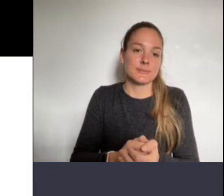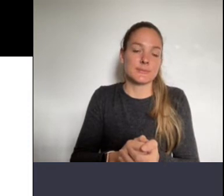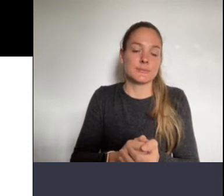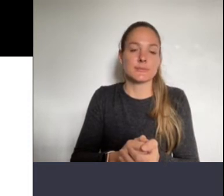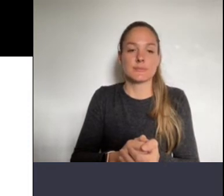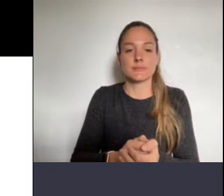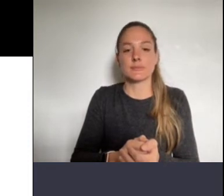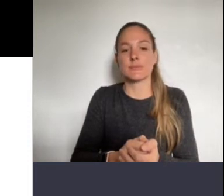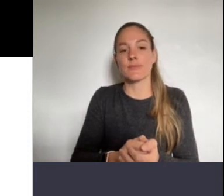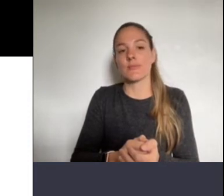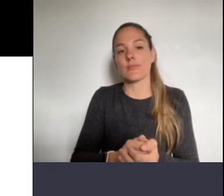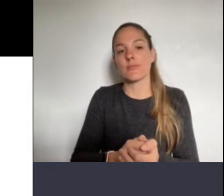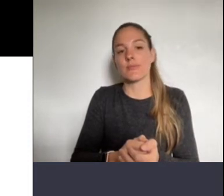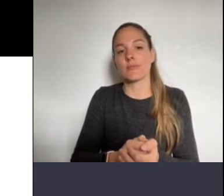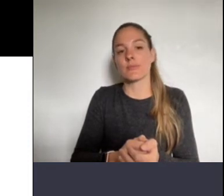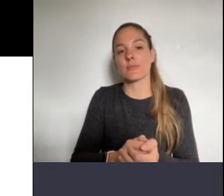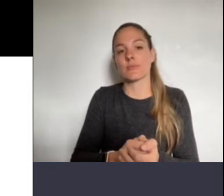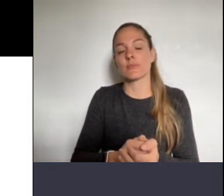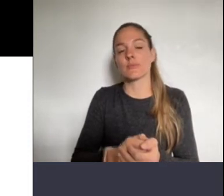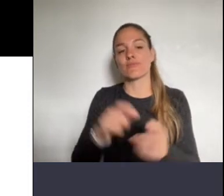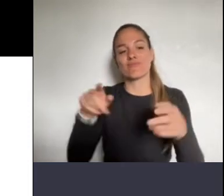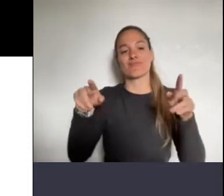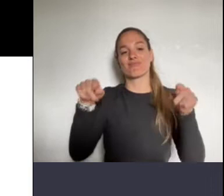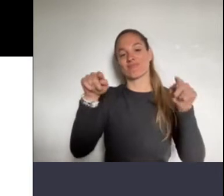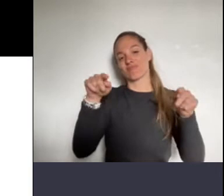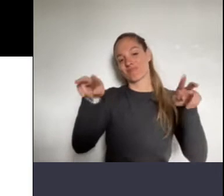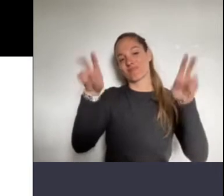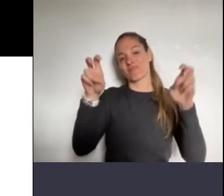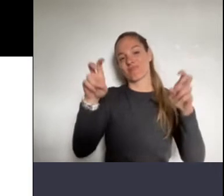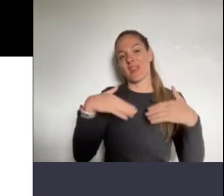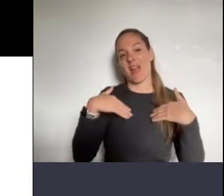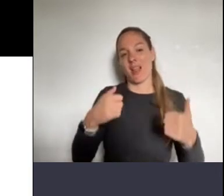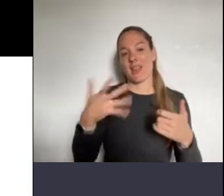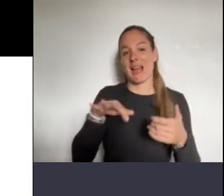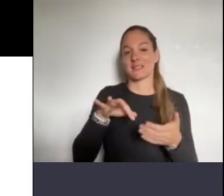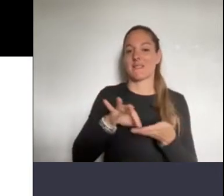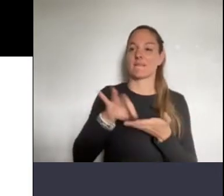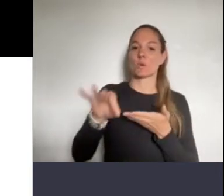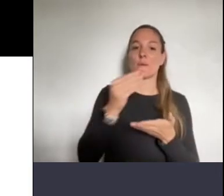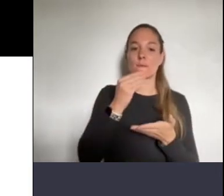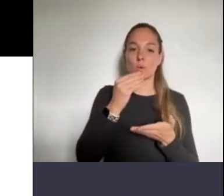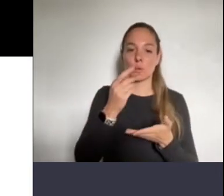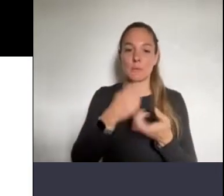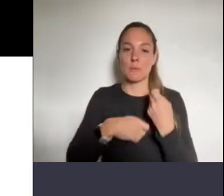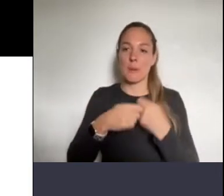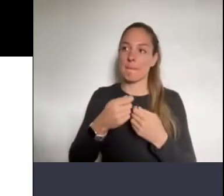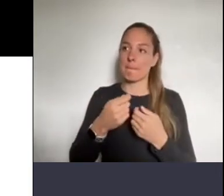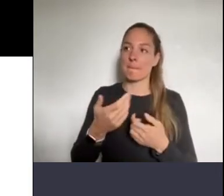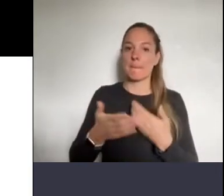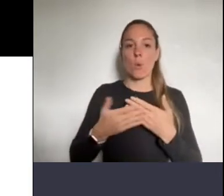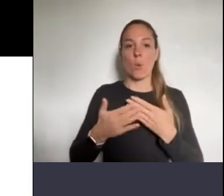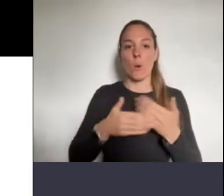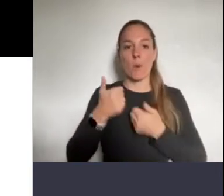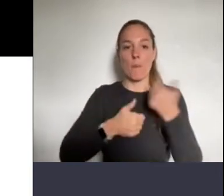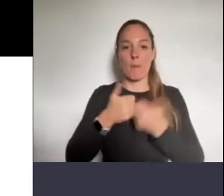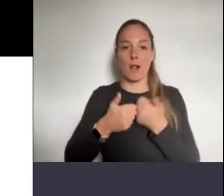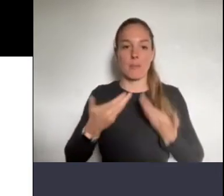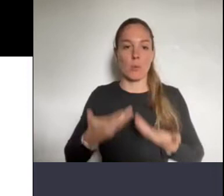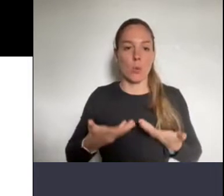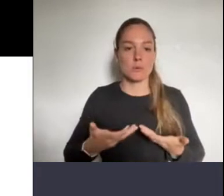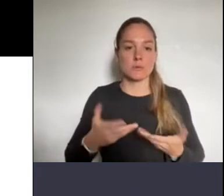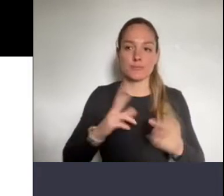This is becoming more and more topical, especially the current climate. Identified the obesity within a study